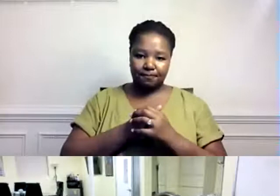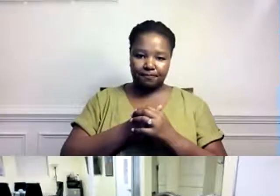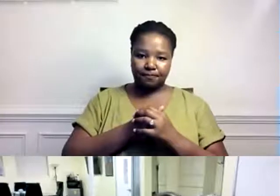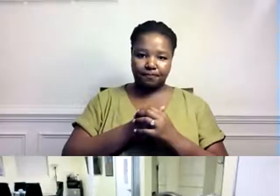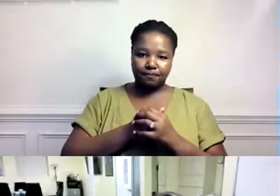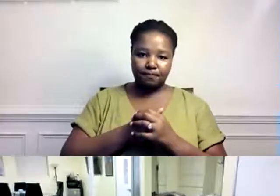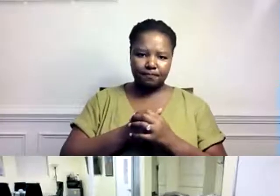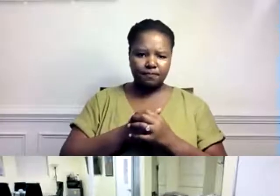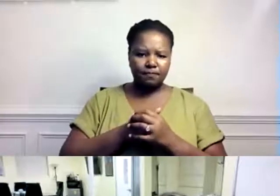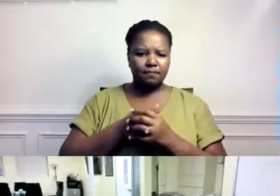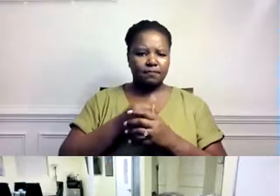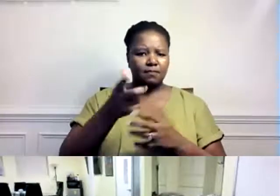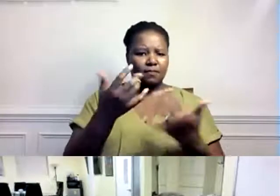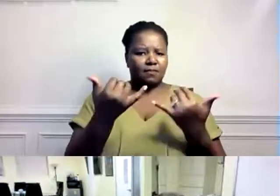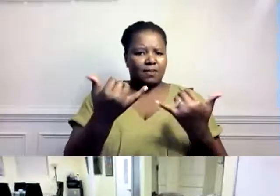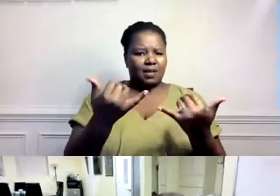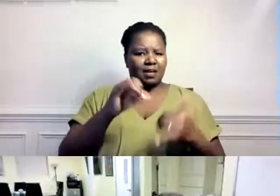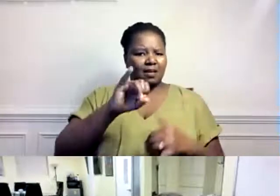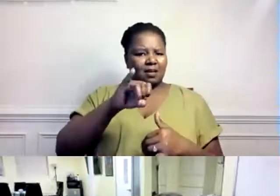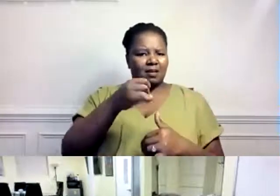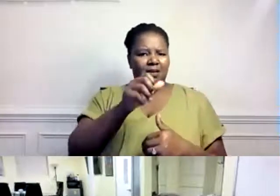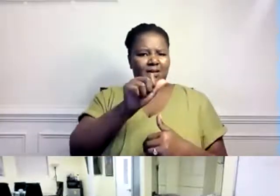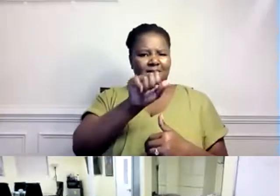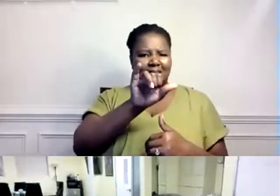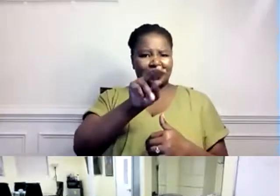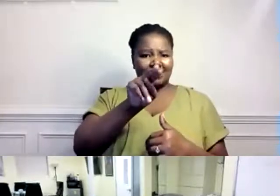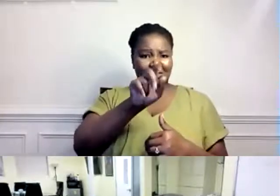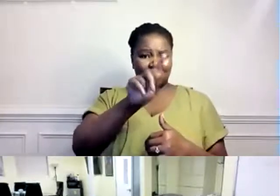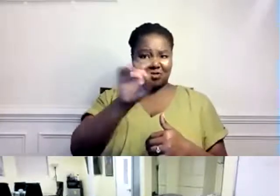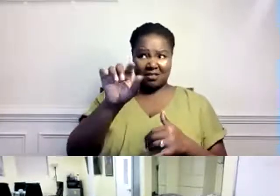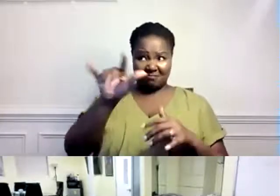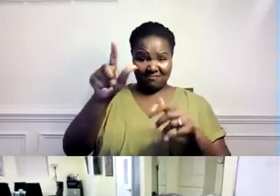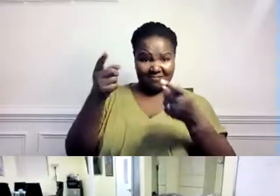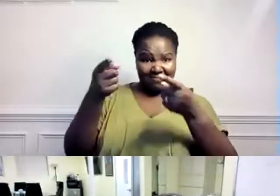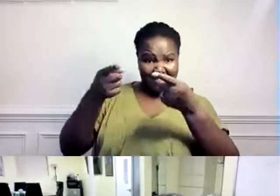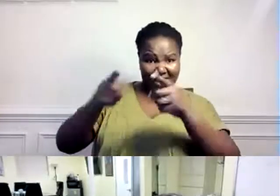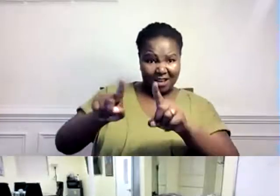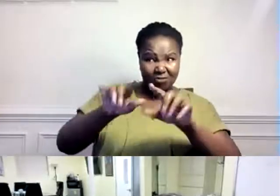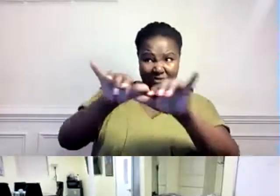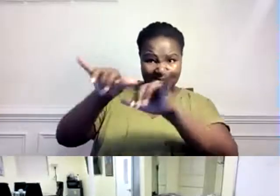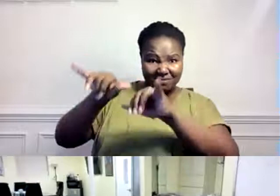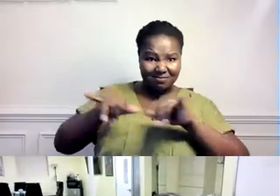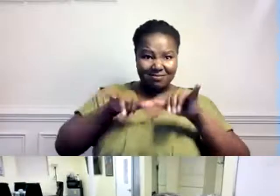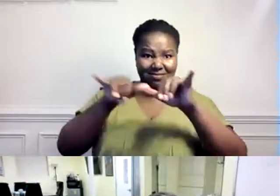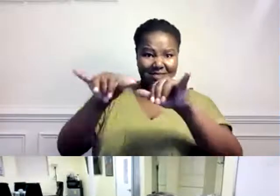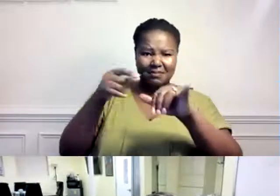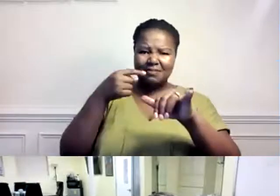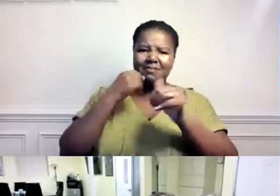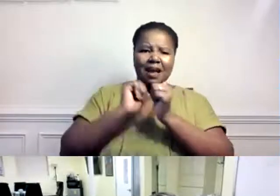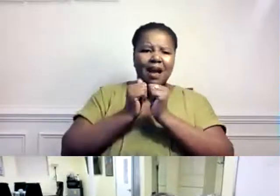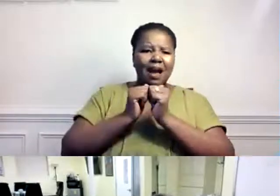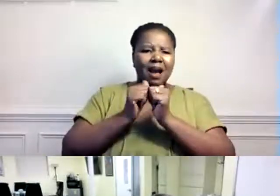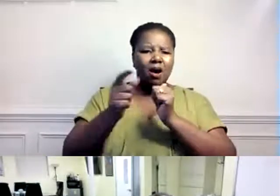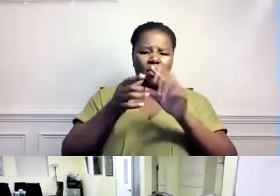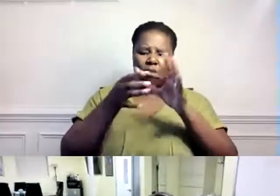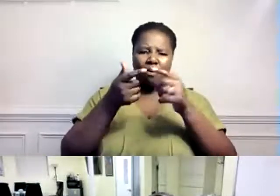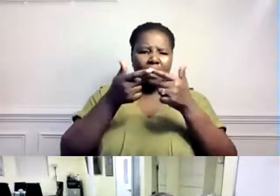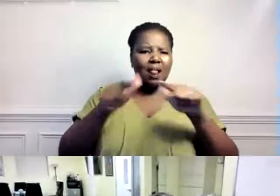Jeanette, sort of, what are your sort of in that same vein of how do we simplify this for our folks?